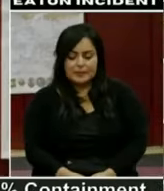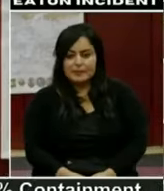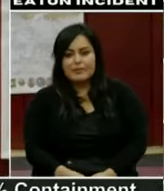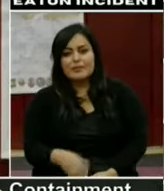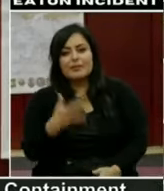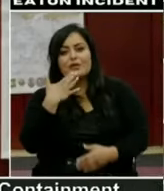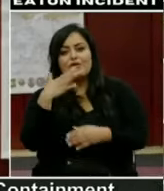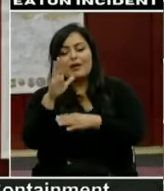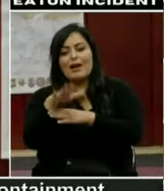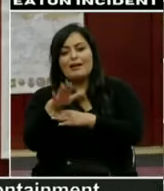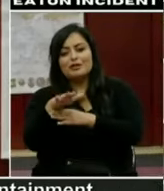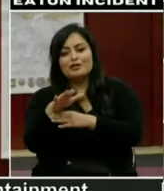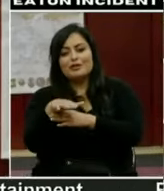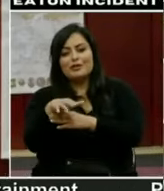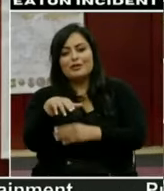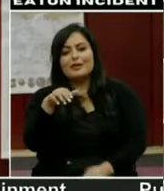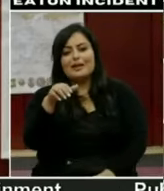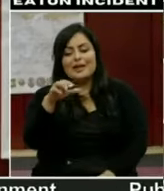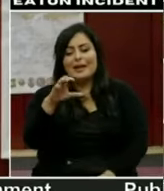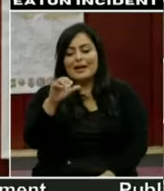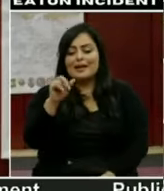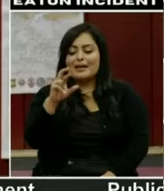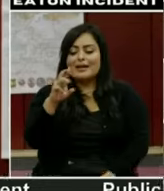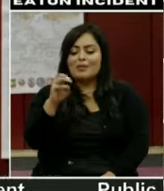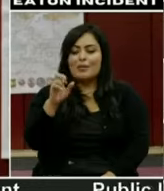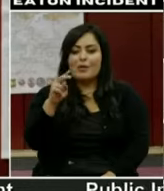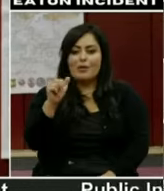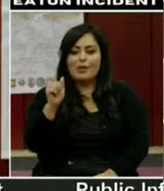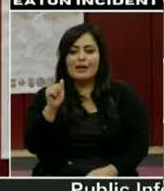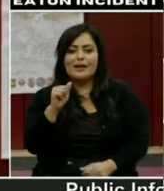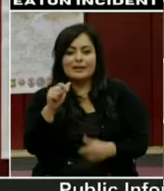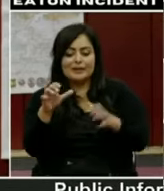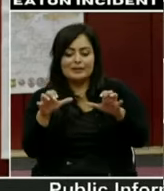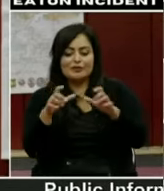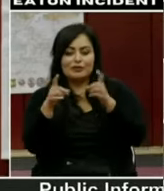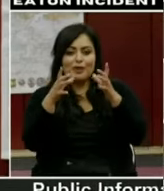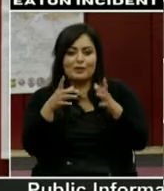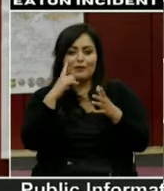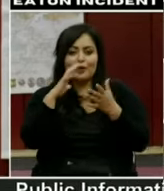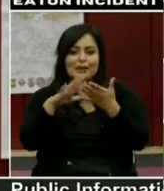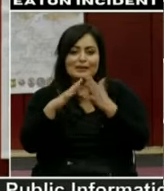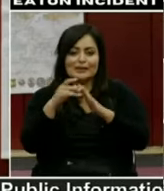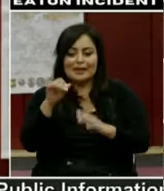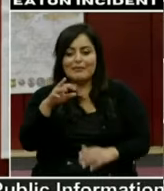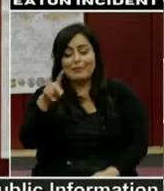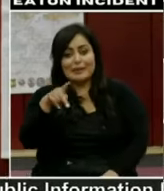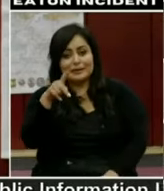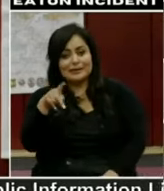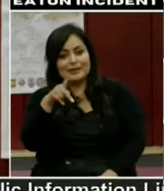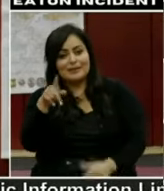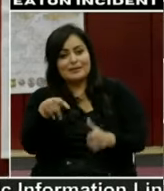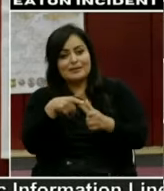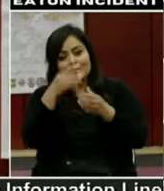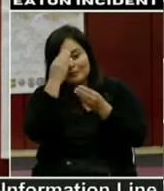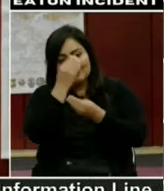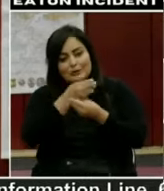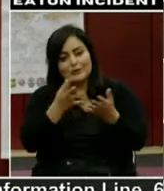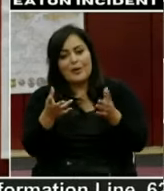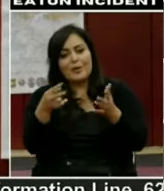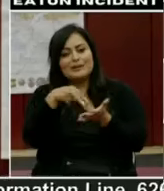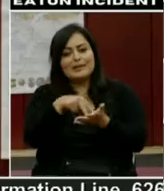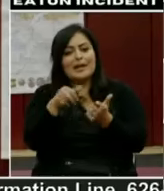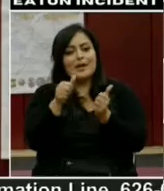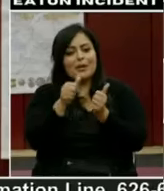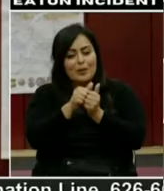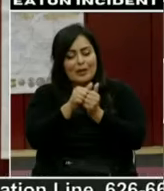Good afternoon, everyone. My name is Manuel Carmona. I'm the Acting Director of Public Health for the City of Pasadena. I want to start off by saying that we stand with